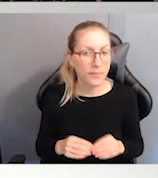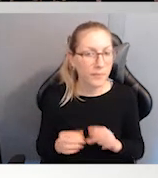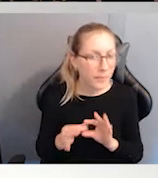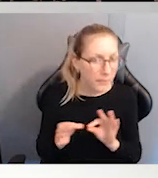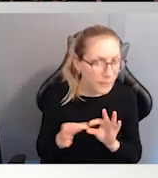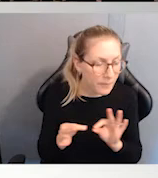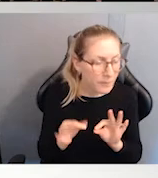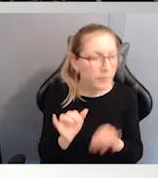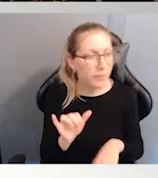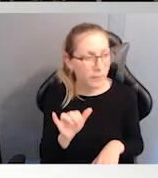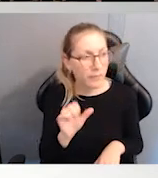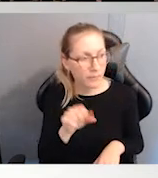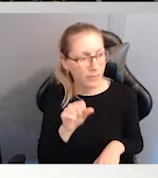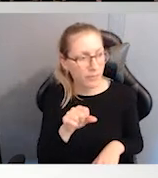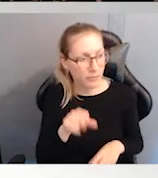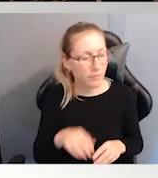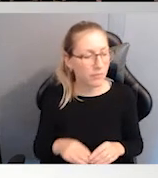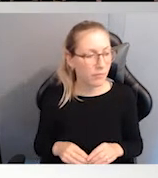Mm-hmm.